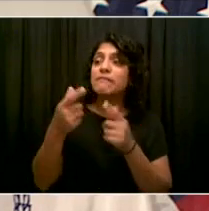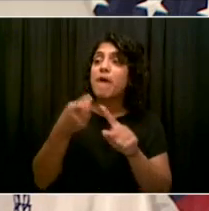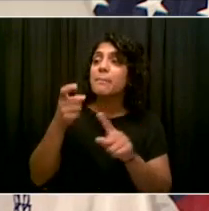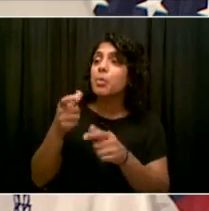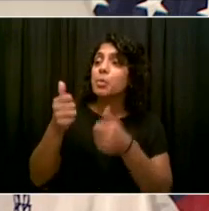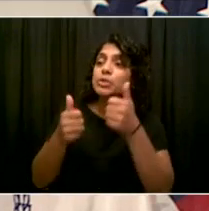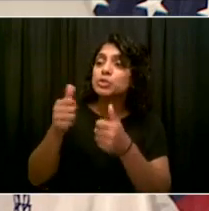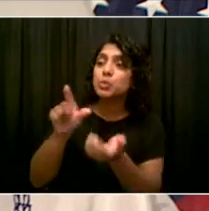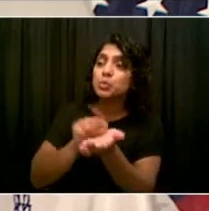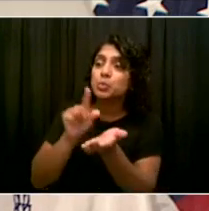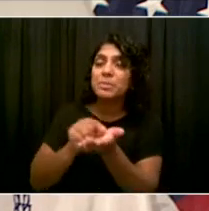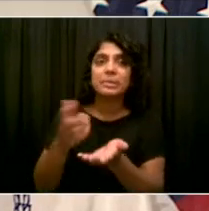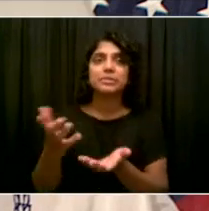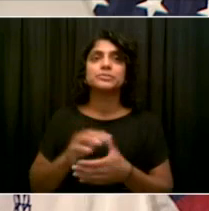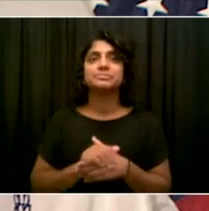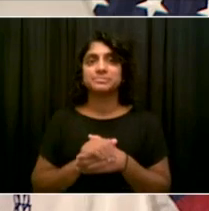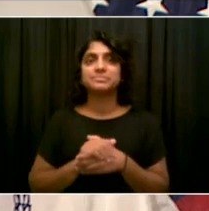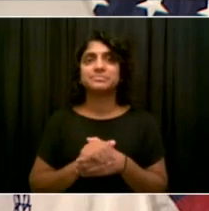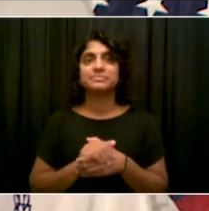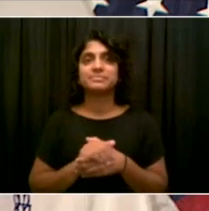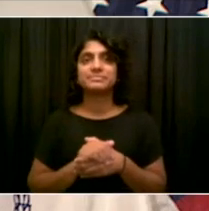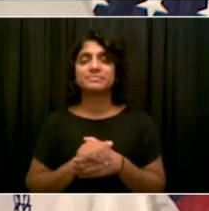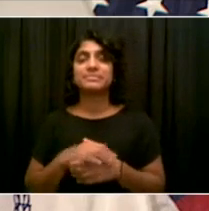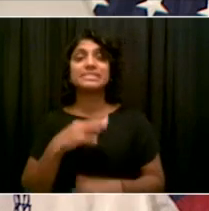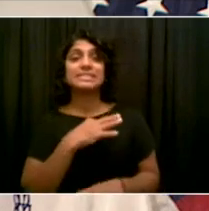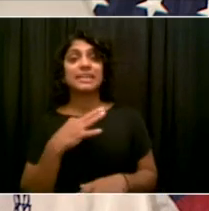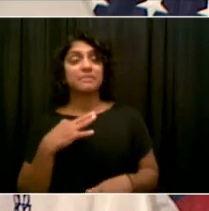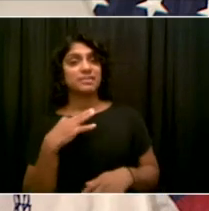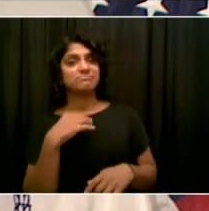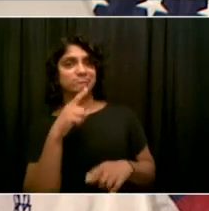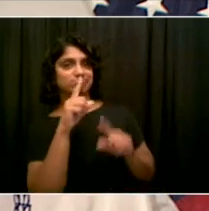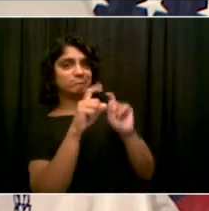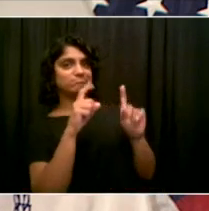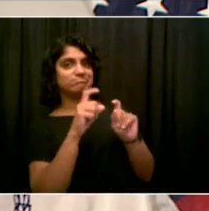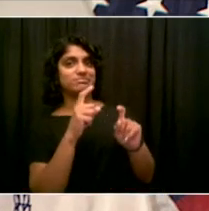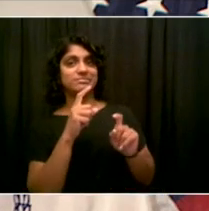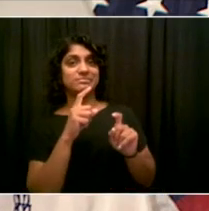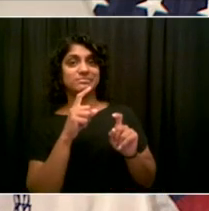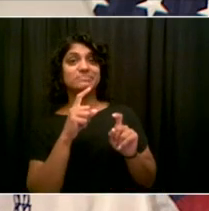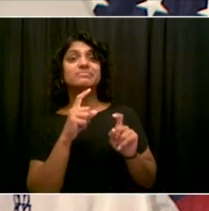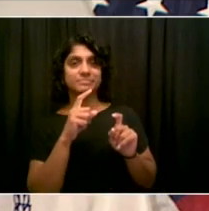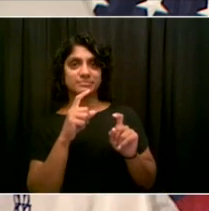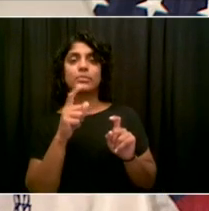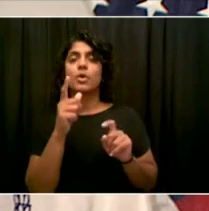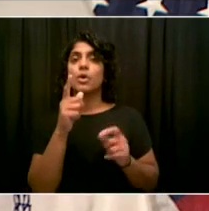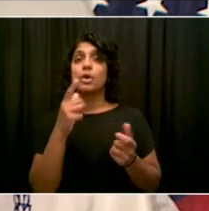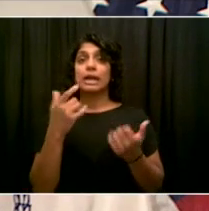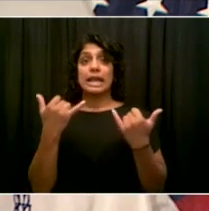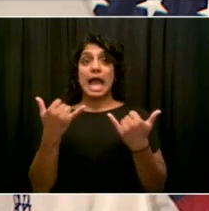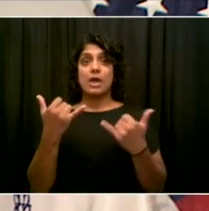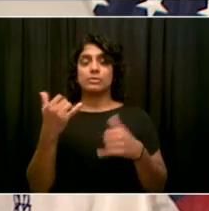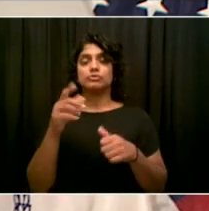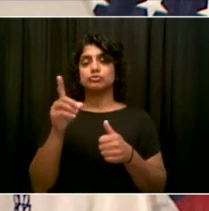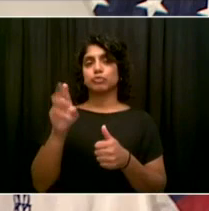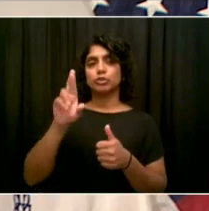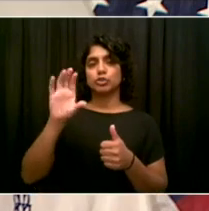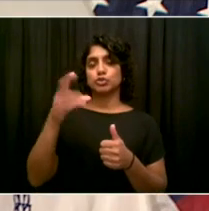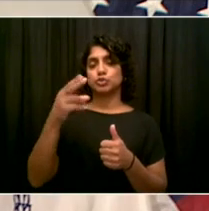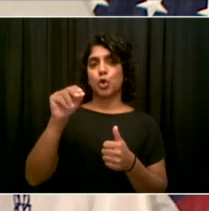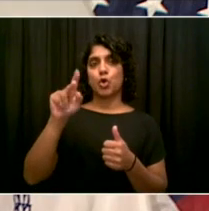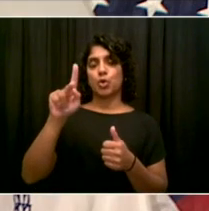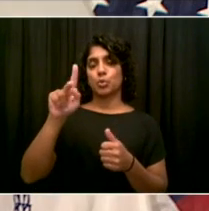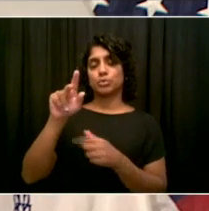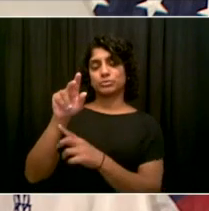Q&A. As a reminder, we are joined by Health Commissioner Dr. Dave Chokshi and Dr. Jay Varma, Senior Advisor on Public